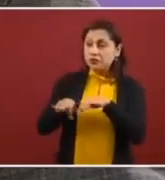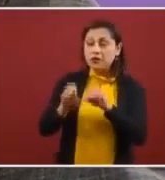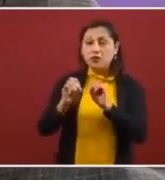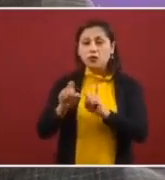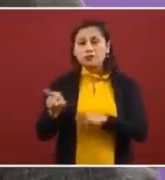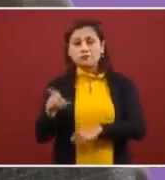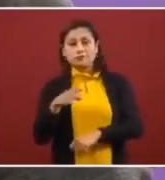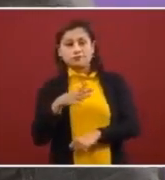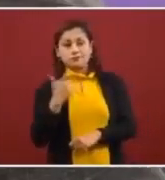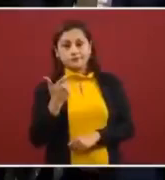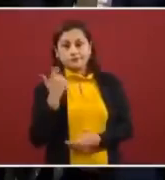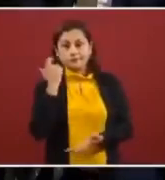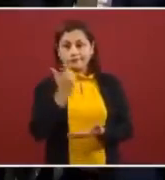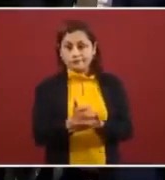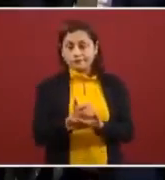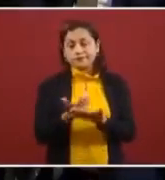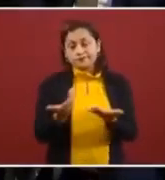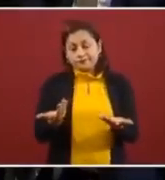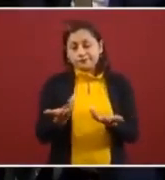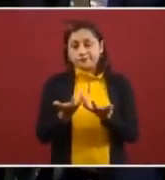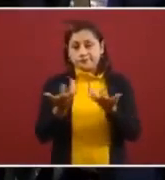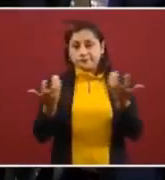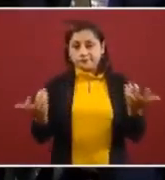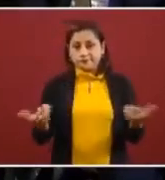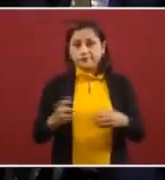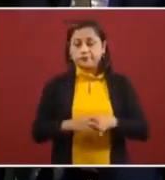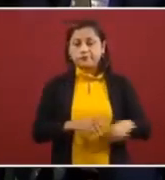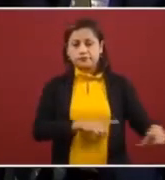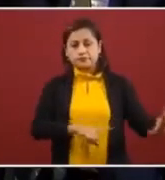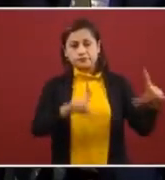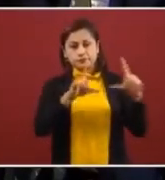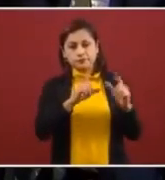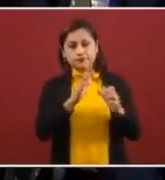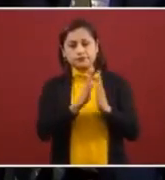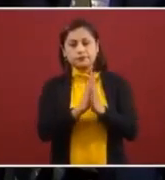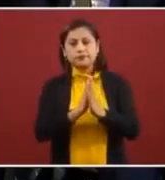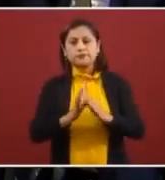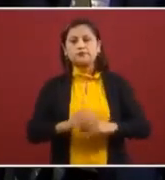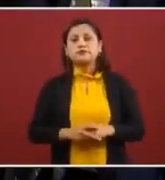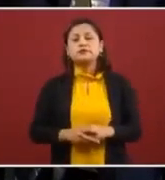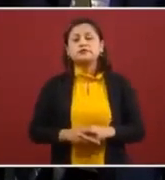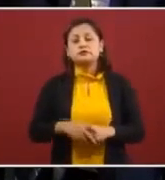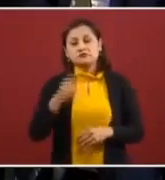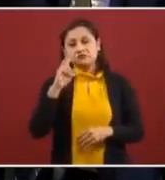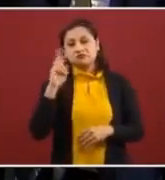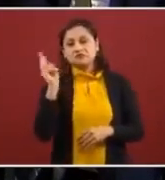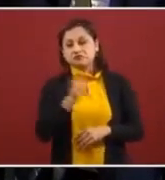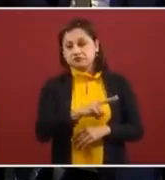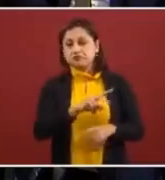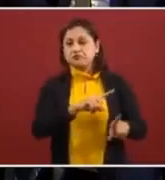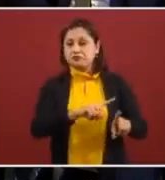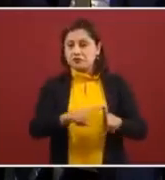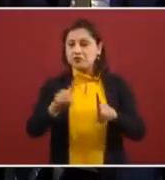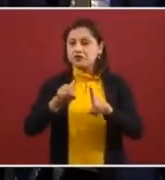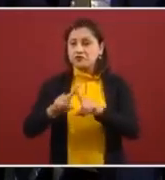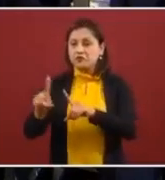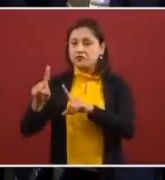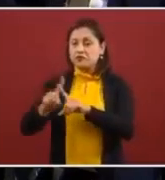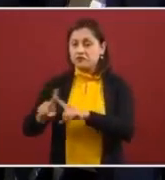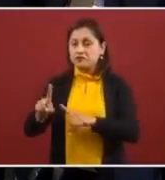And as you can see in the first image here, there's notable